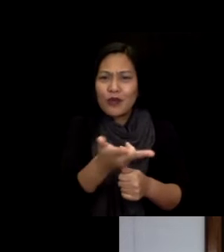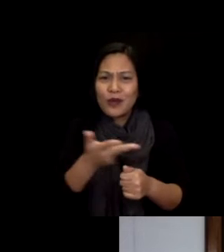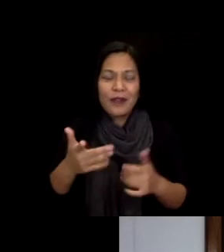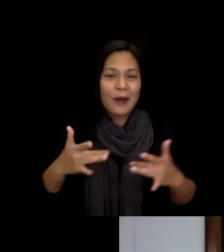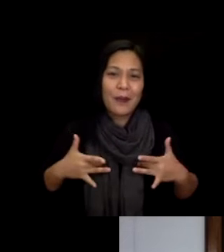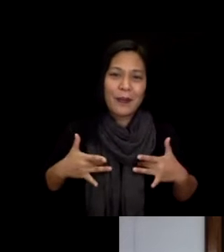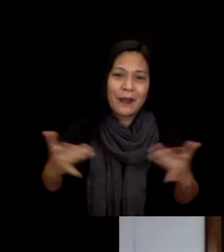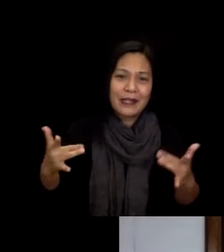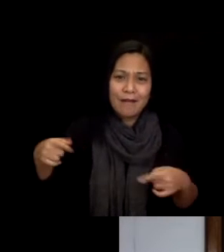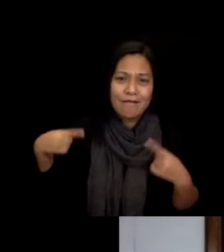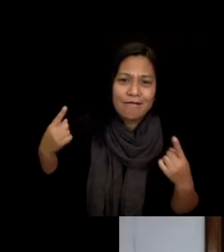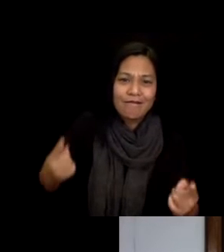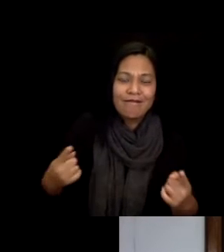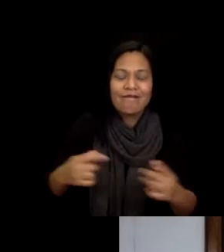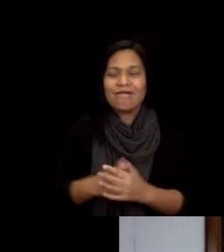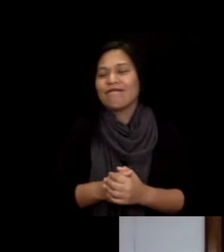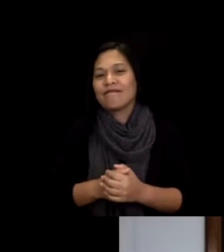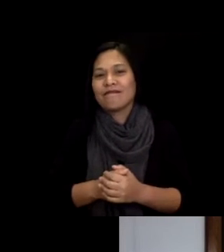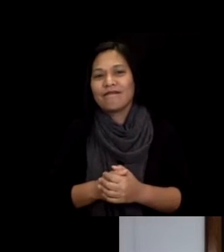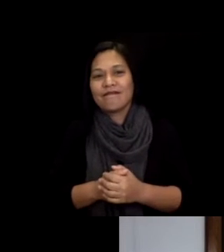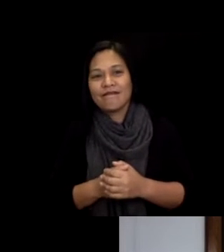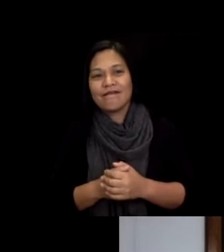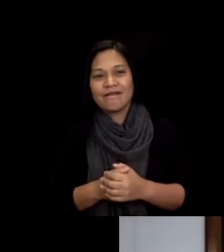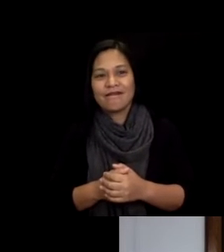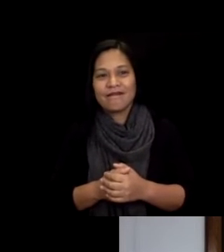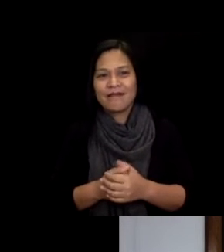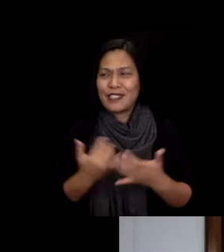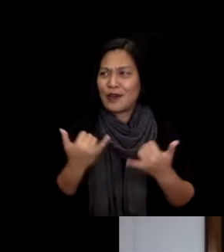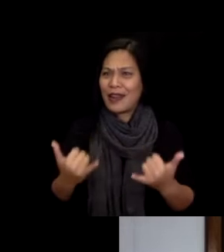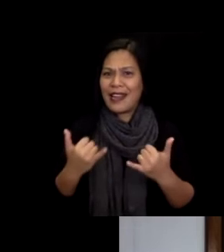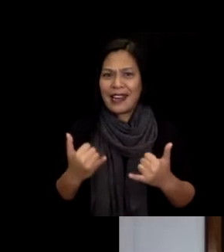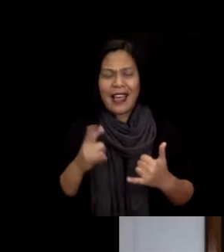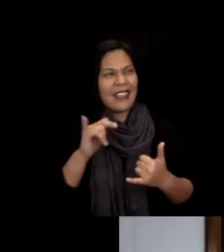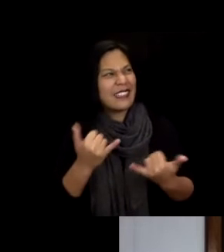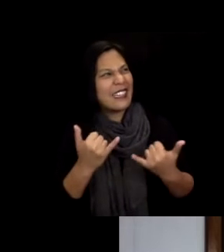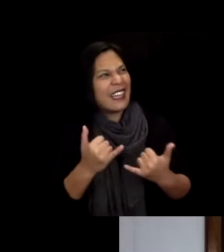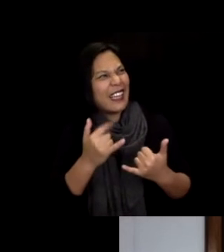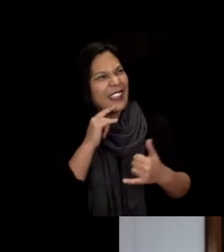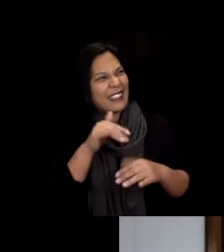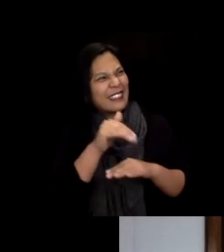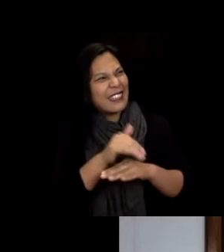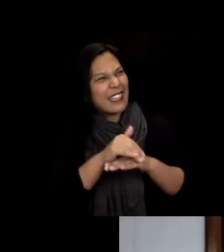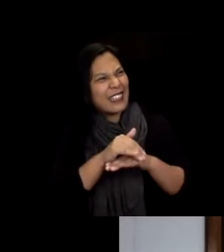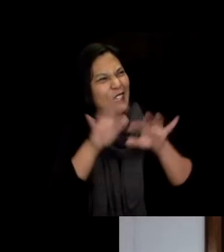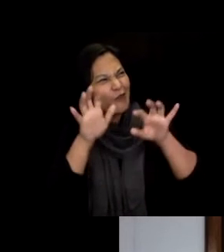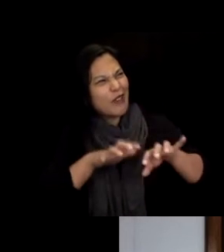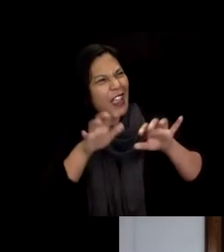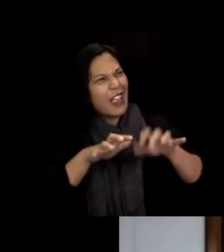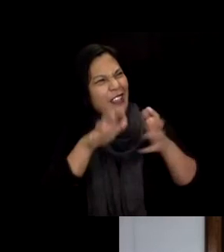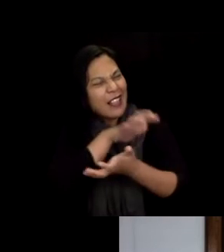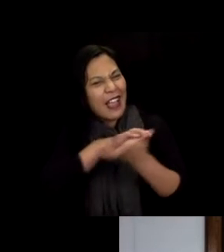how folks are feeling on this somewhat dreary evening in Toronto. And if you're not joining us